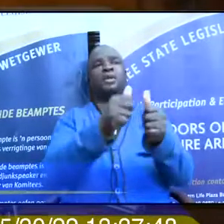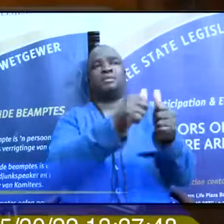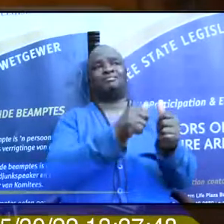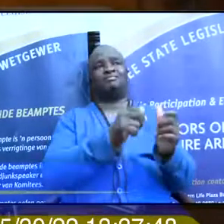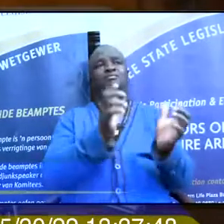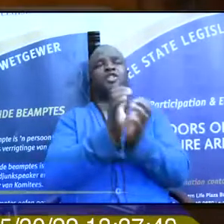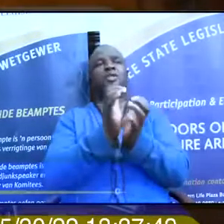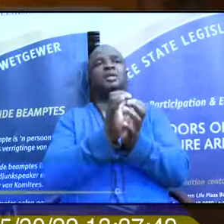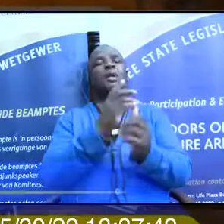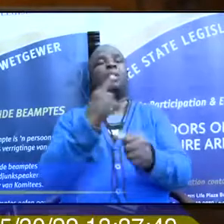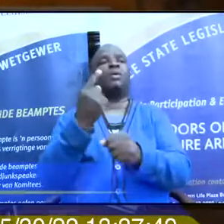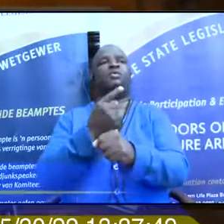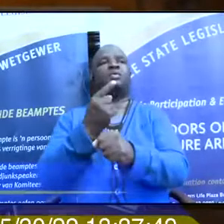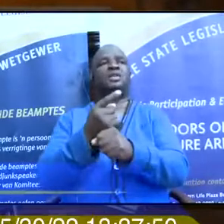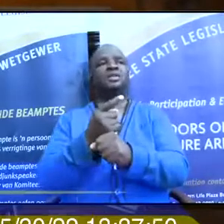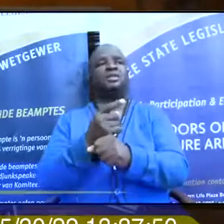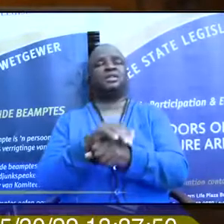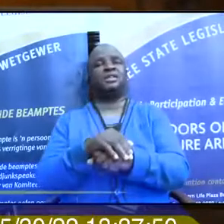always exclude